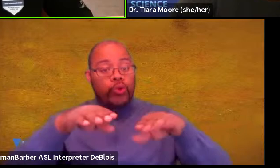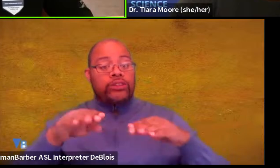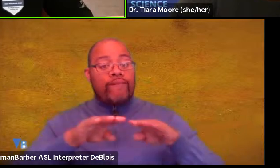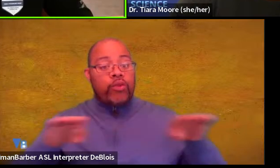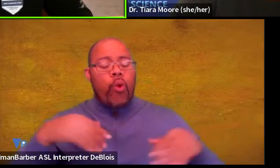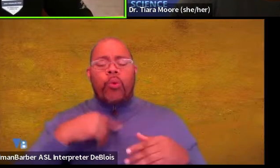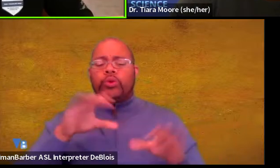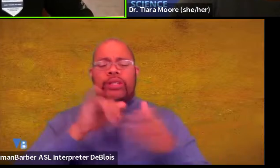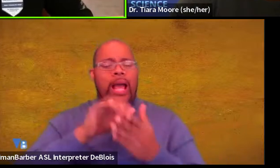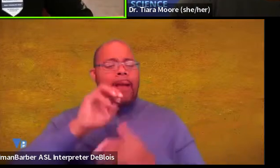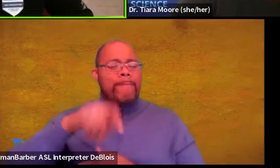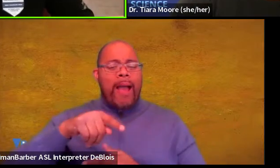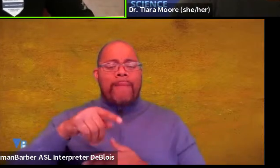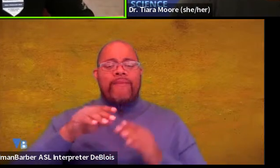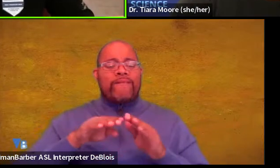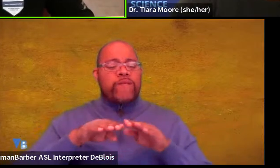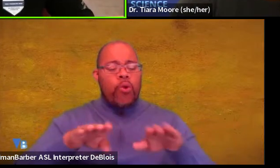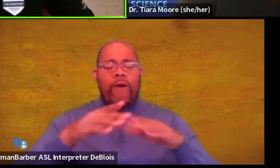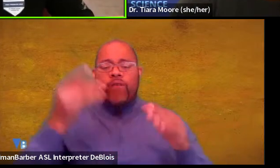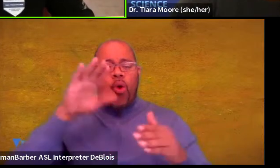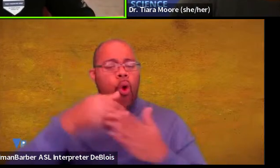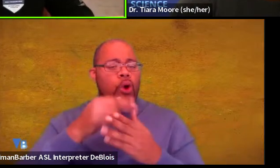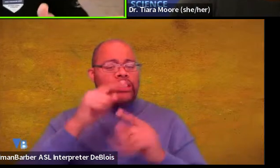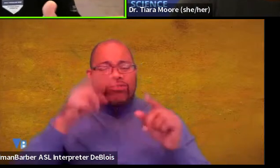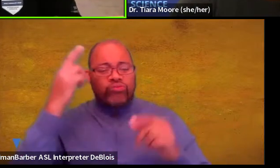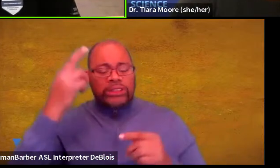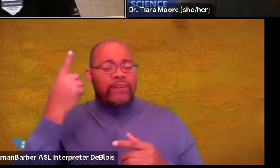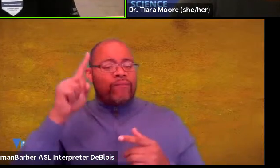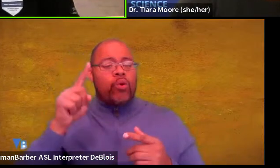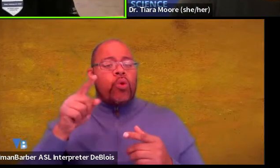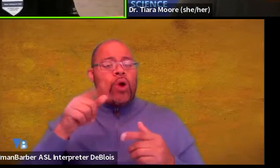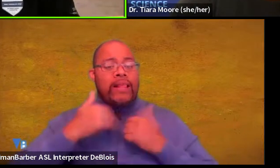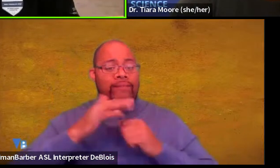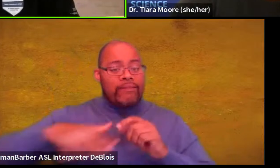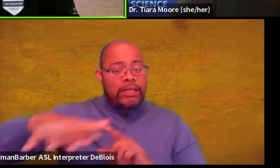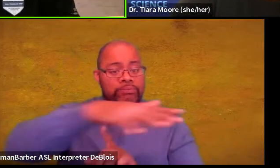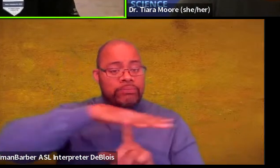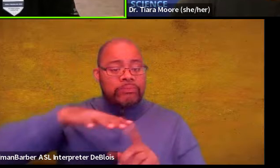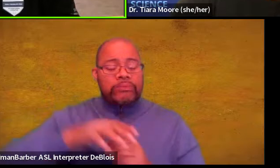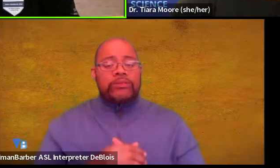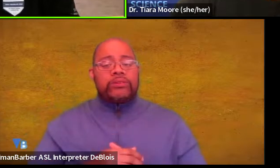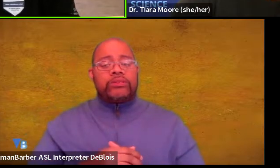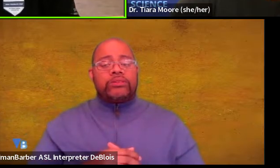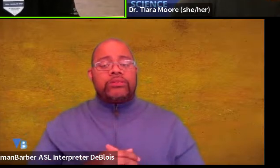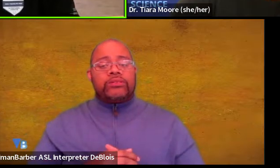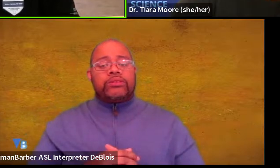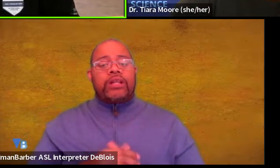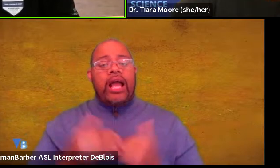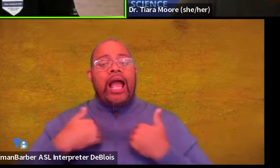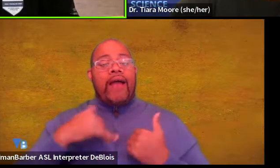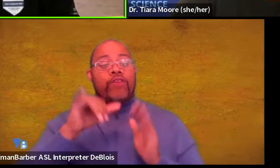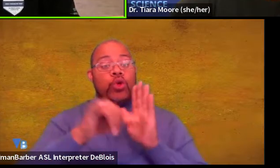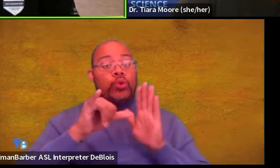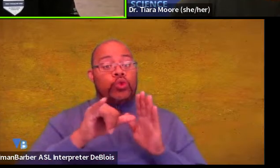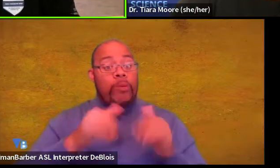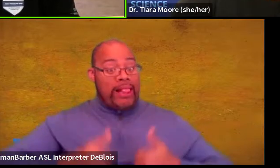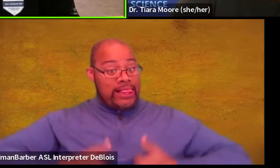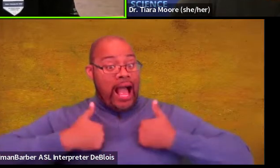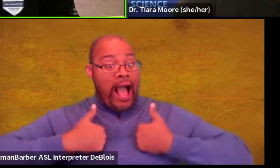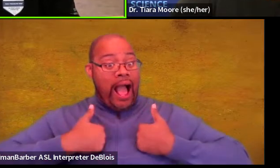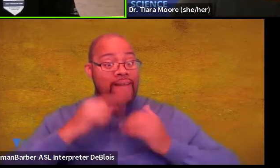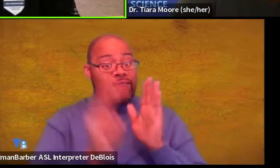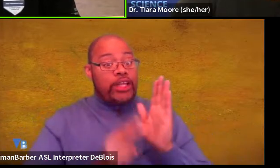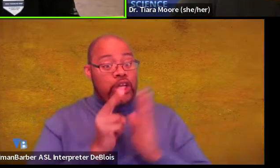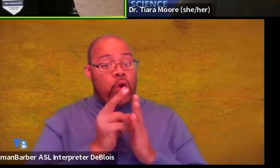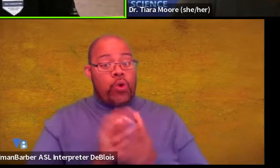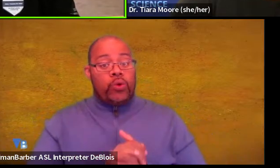all kinds of reasons, for habitat, we are even having this YouTube live